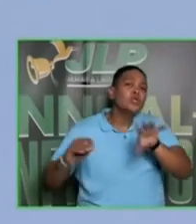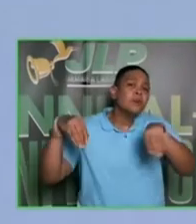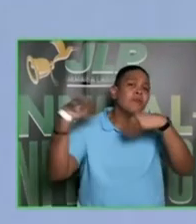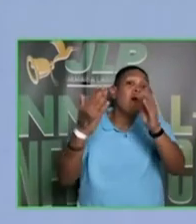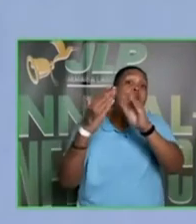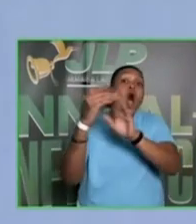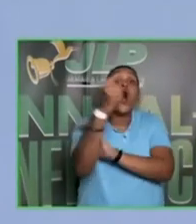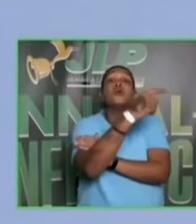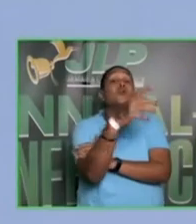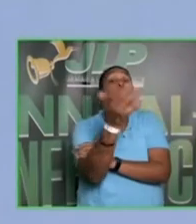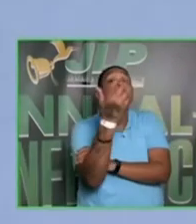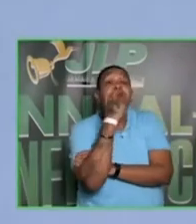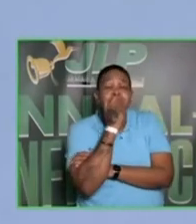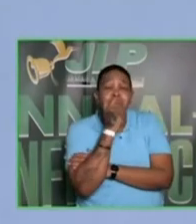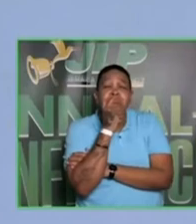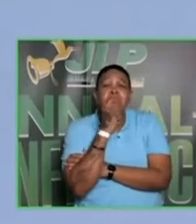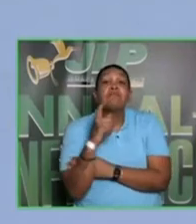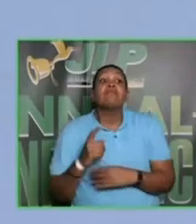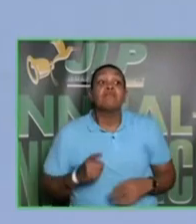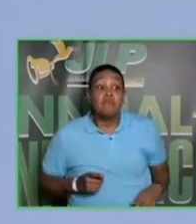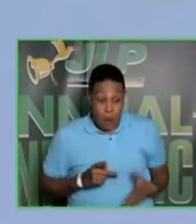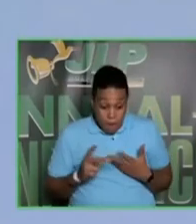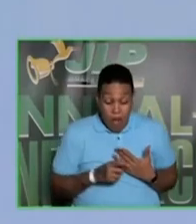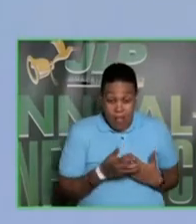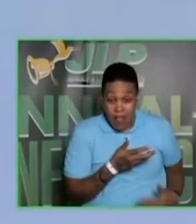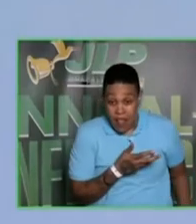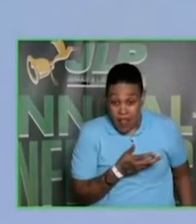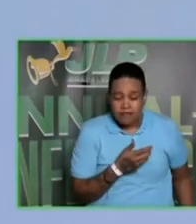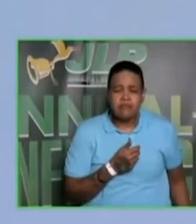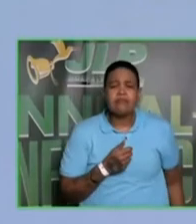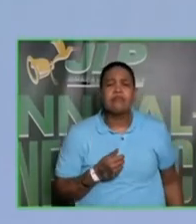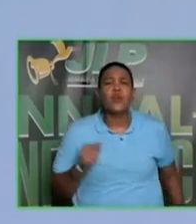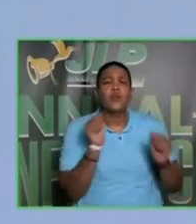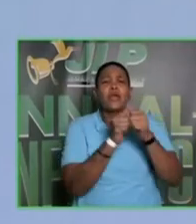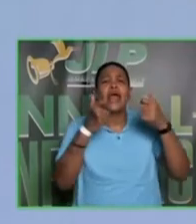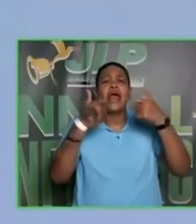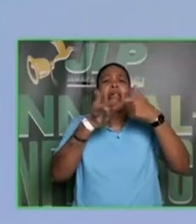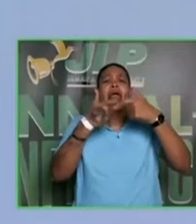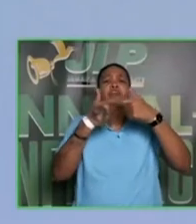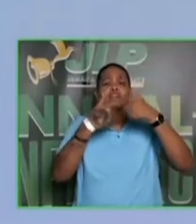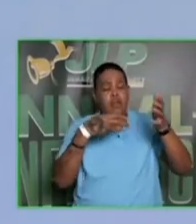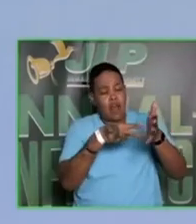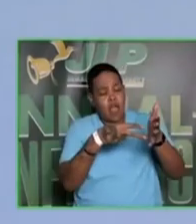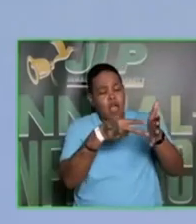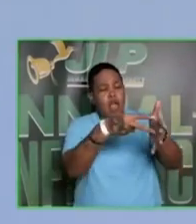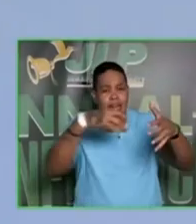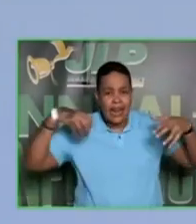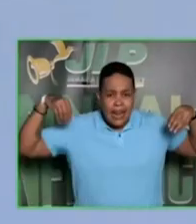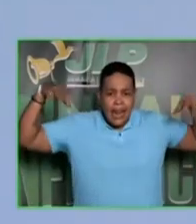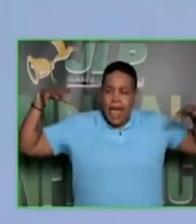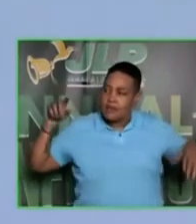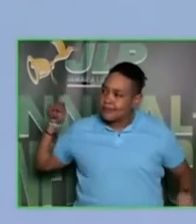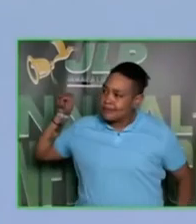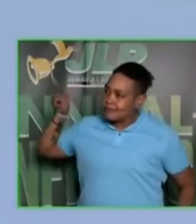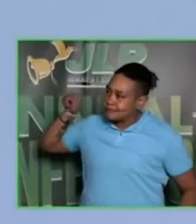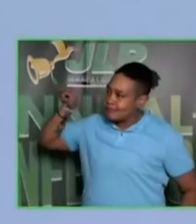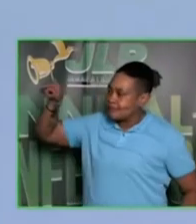households on the program with electrical outlets, lights and switches,